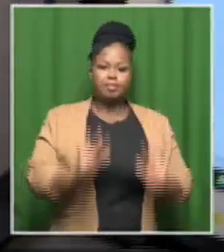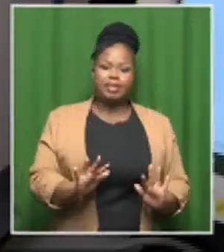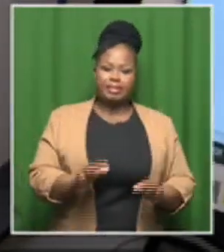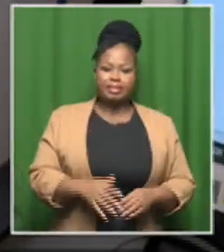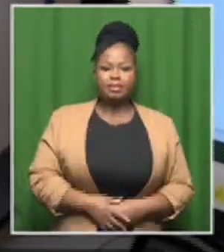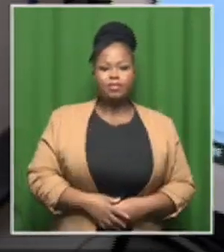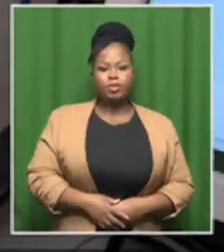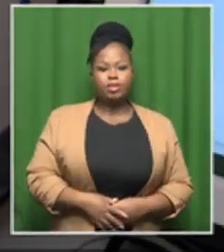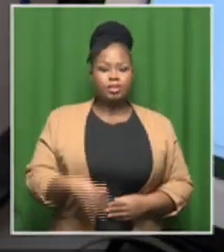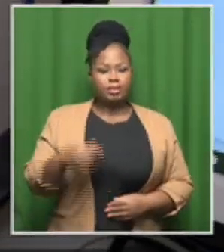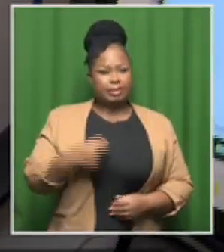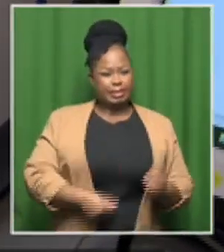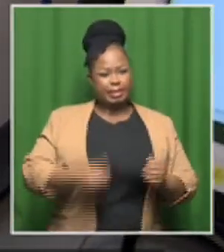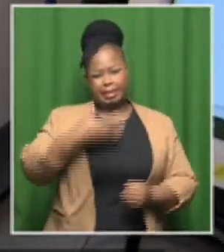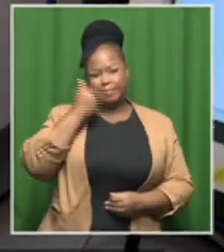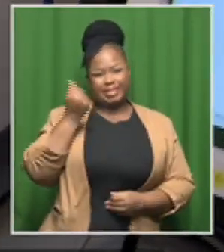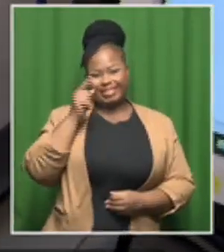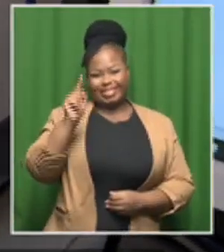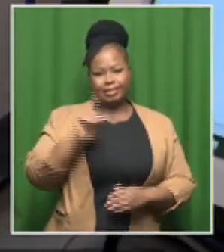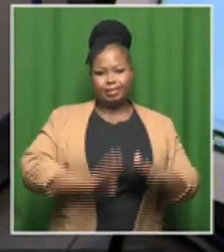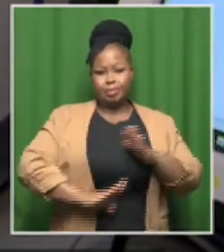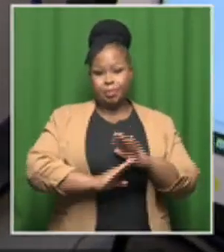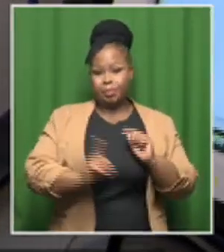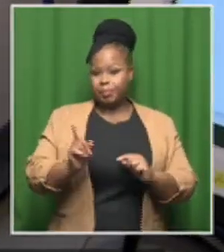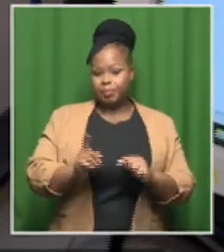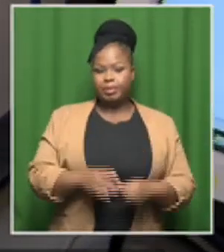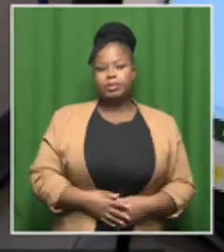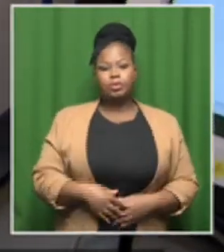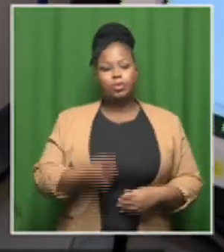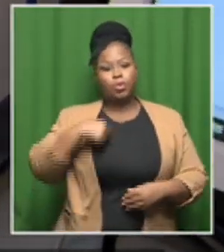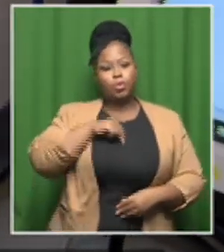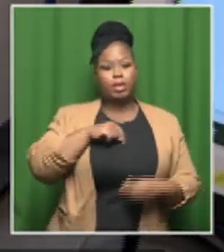is the star of the show. This